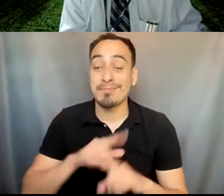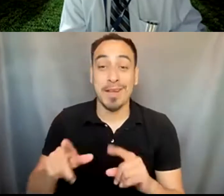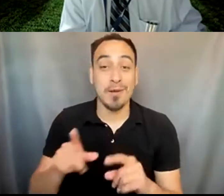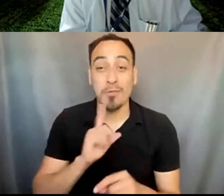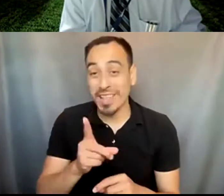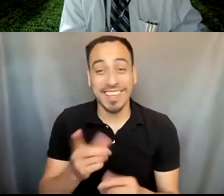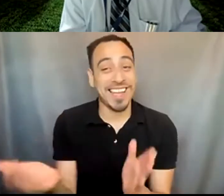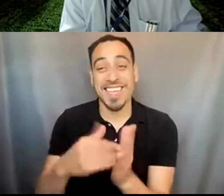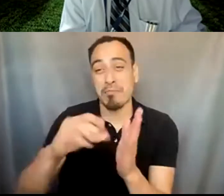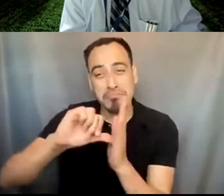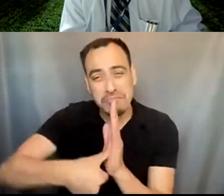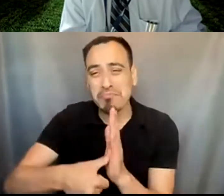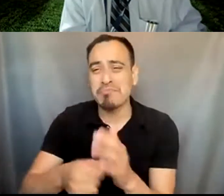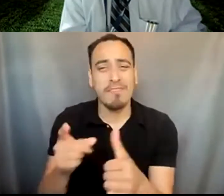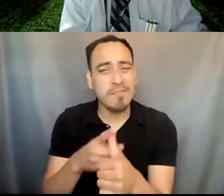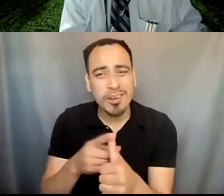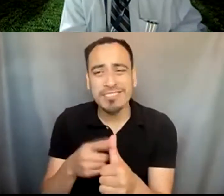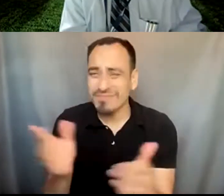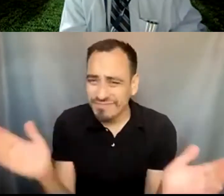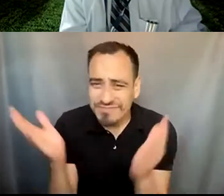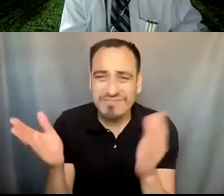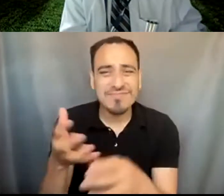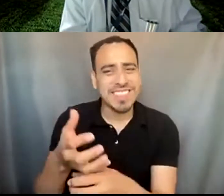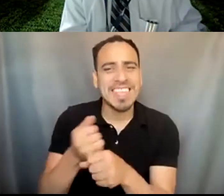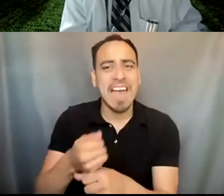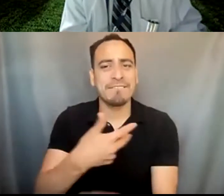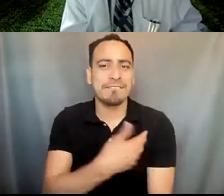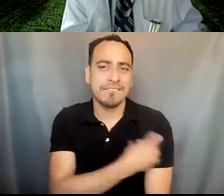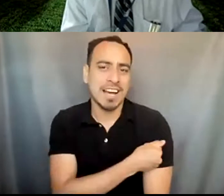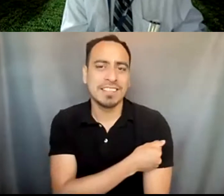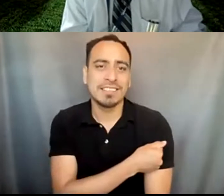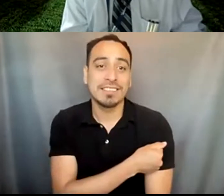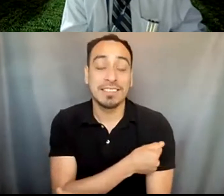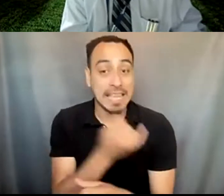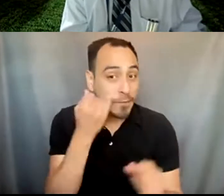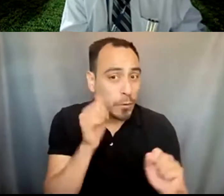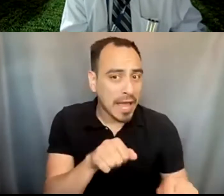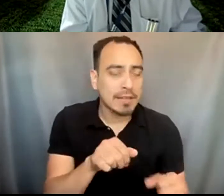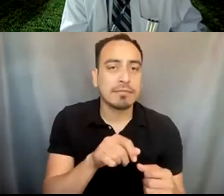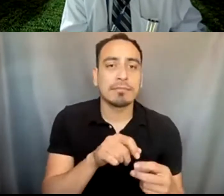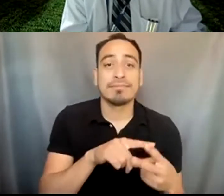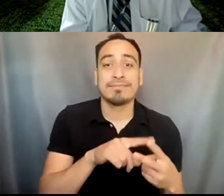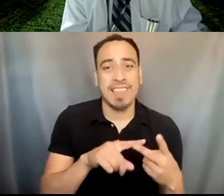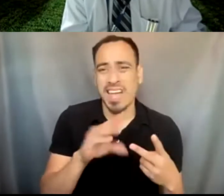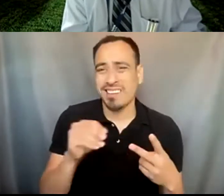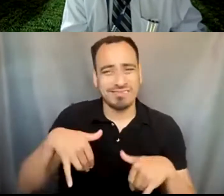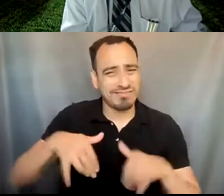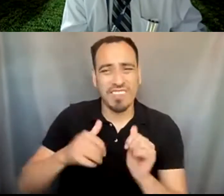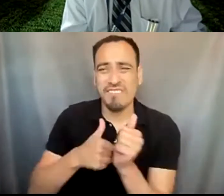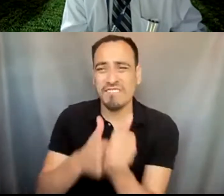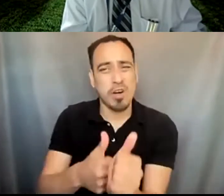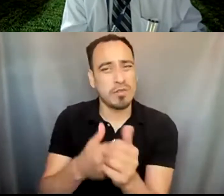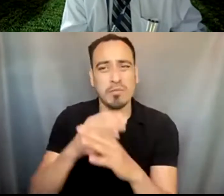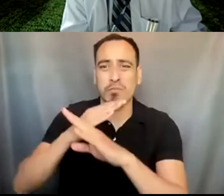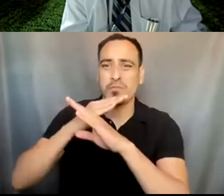vaccinated if you can. The other is using some of the protective measures that we've been using before. If